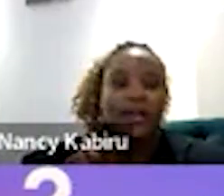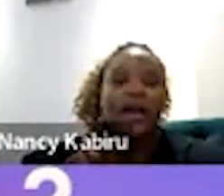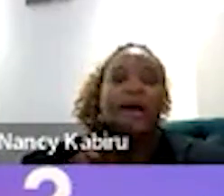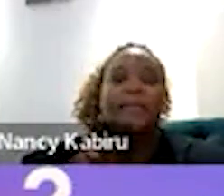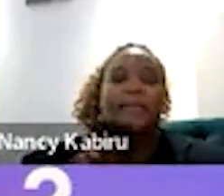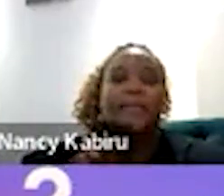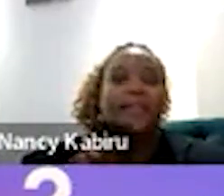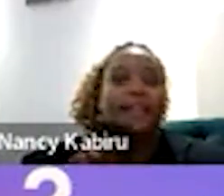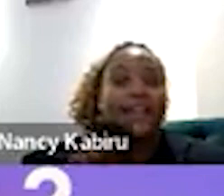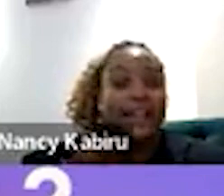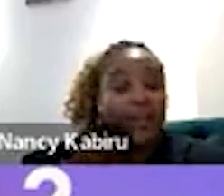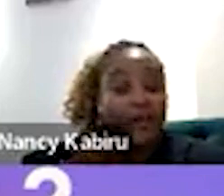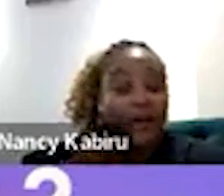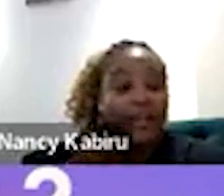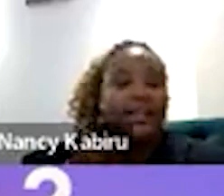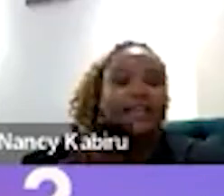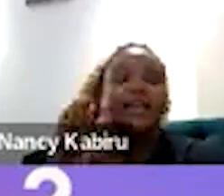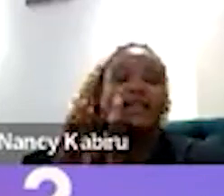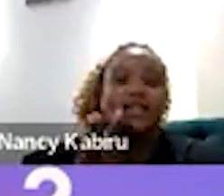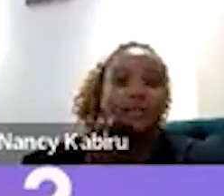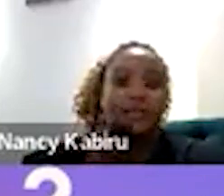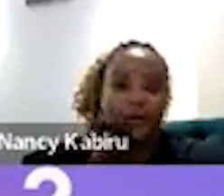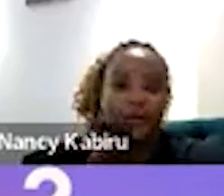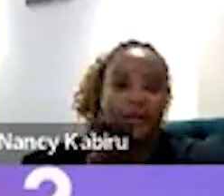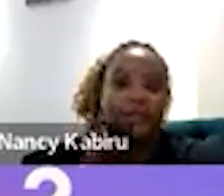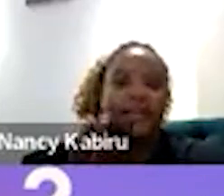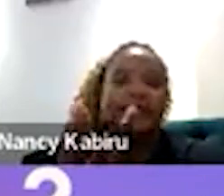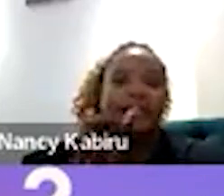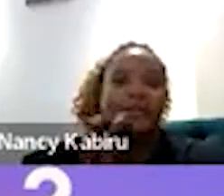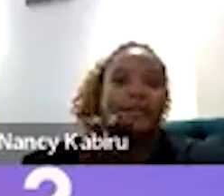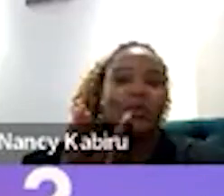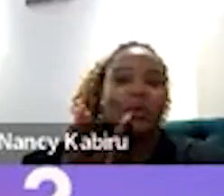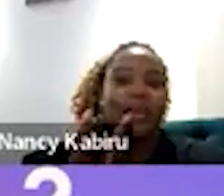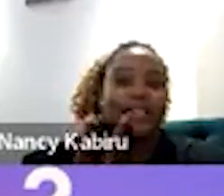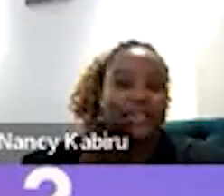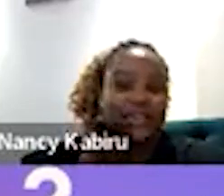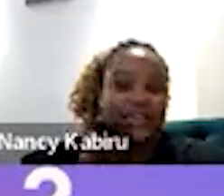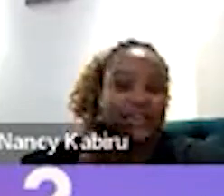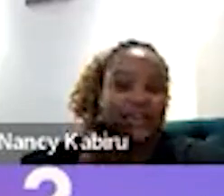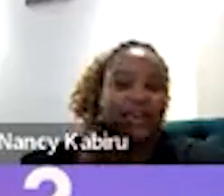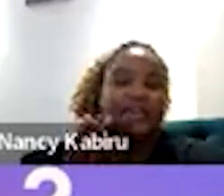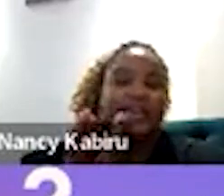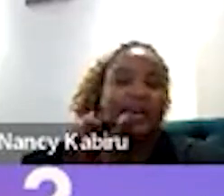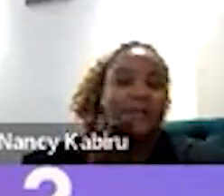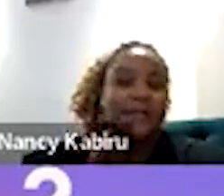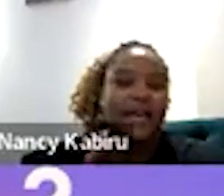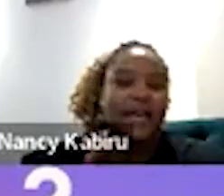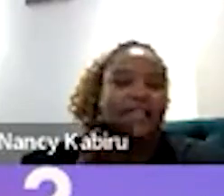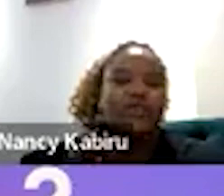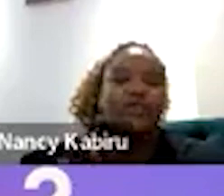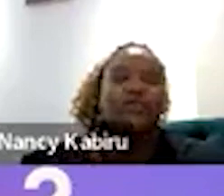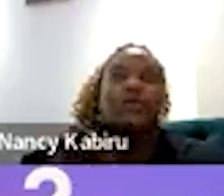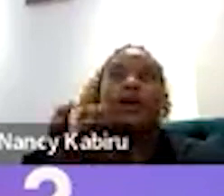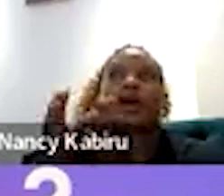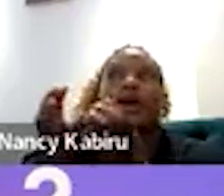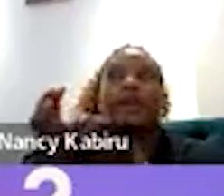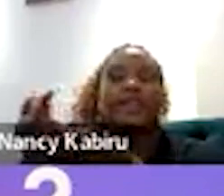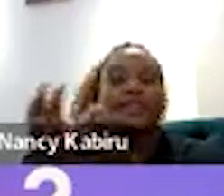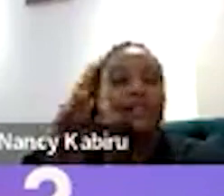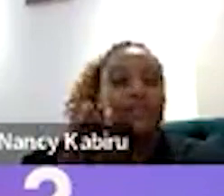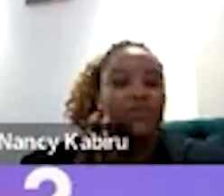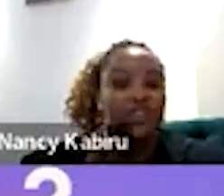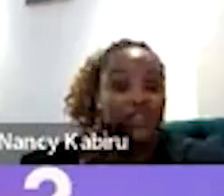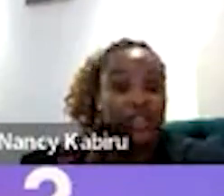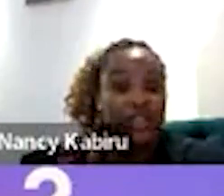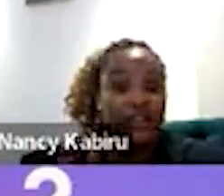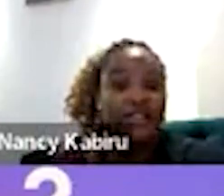health. And then another one is sleep problem. Sleep is quite key, and it helps us to